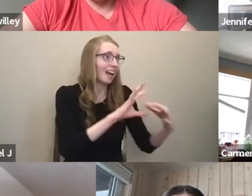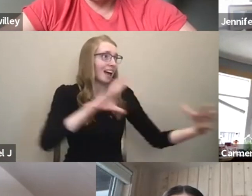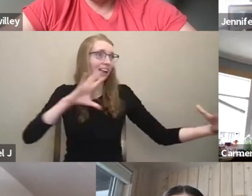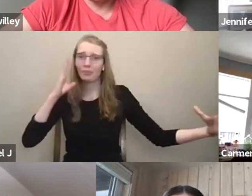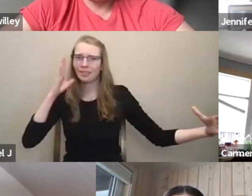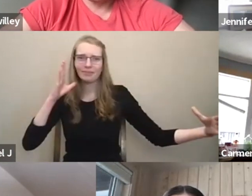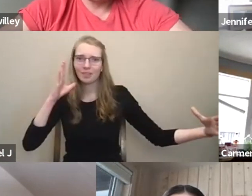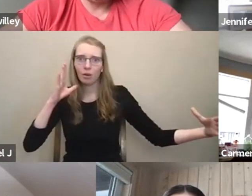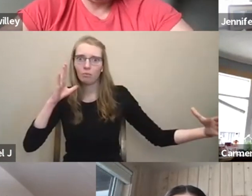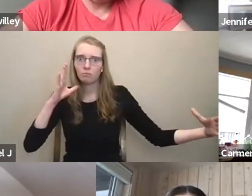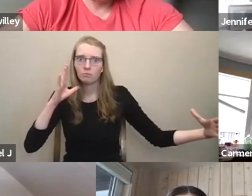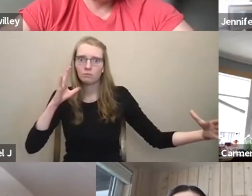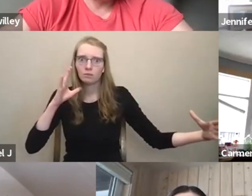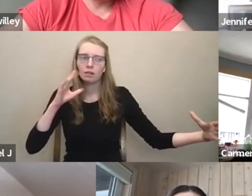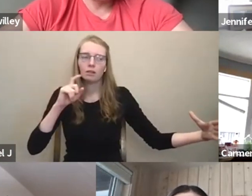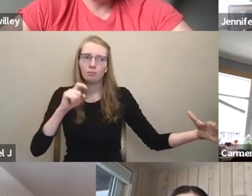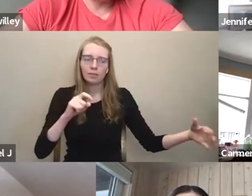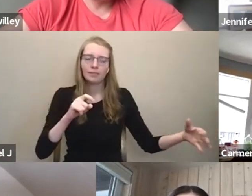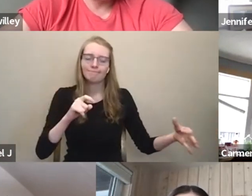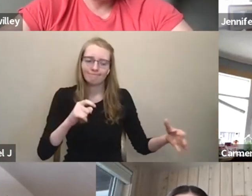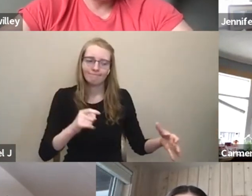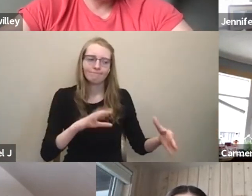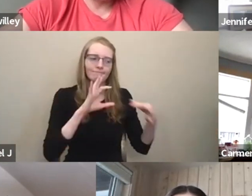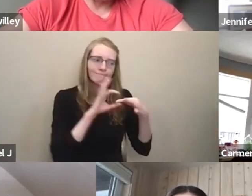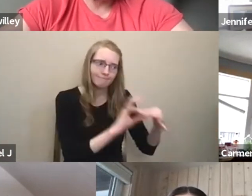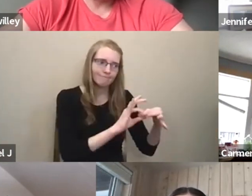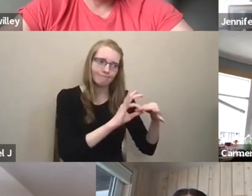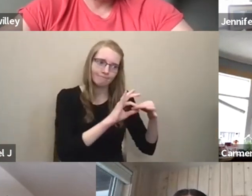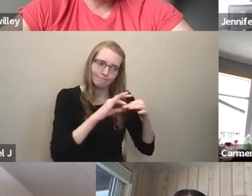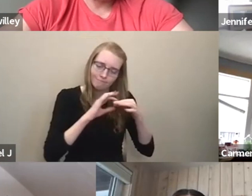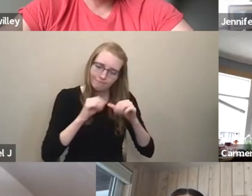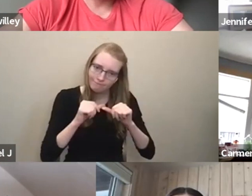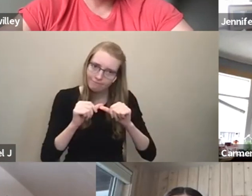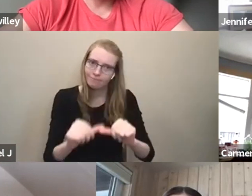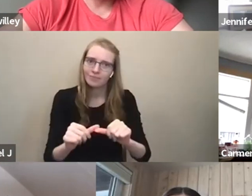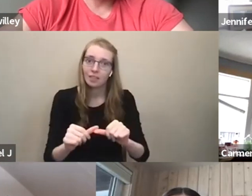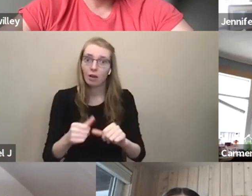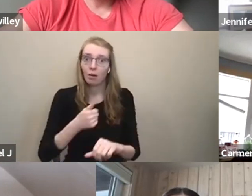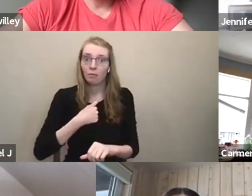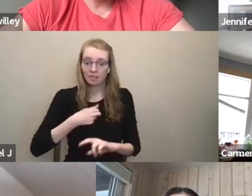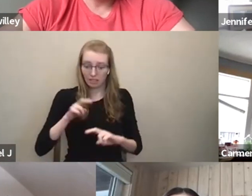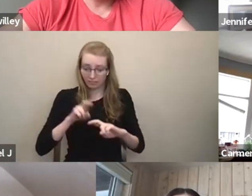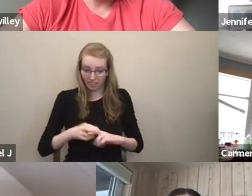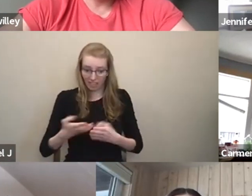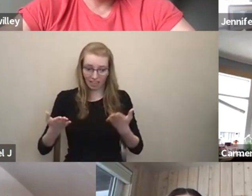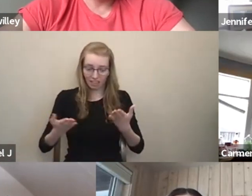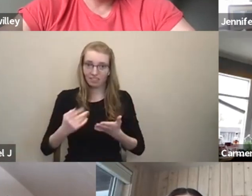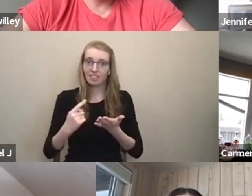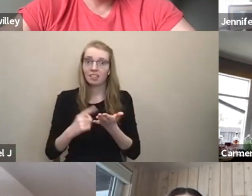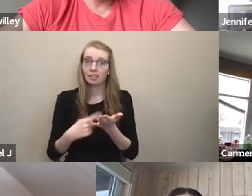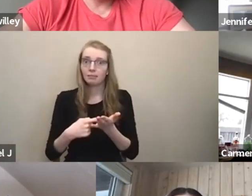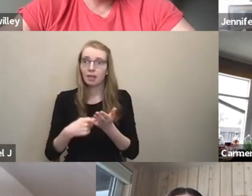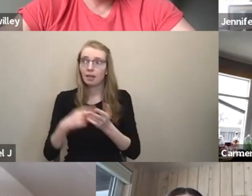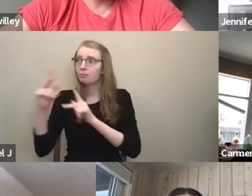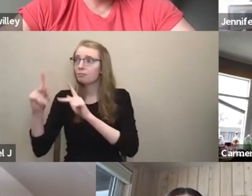Since I sat in this chair, it's been a year and a half now, sometimes I get emails from someone,